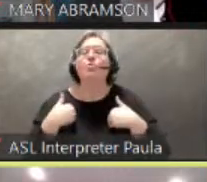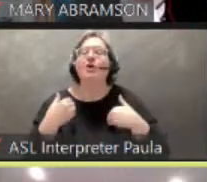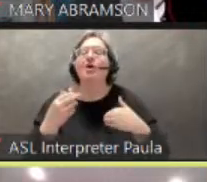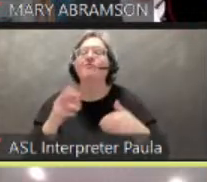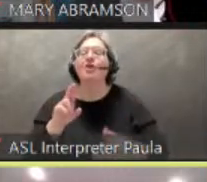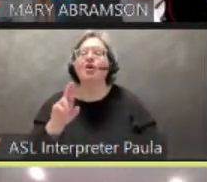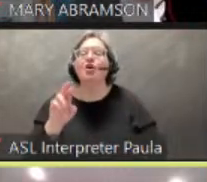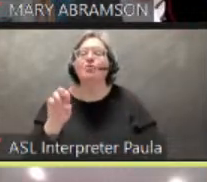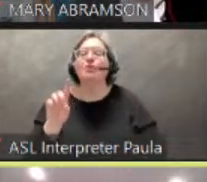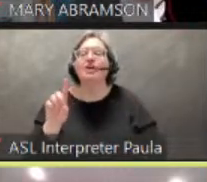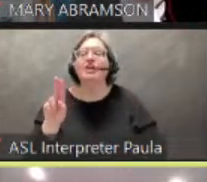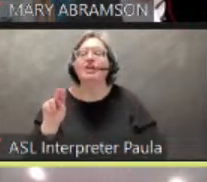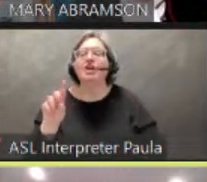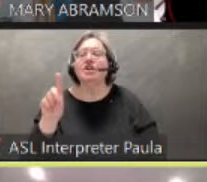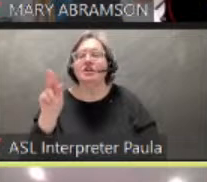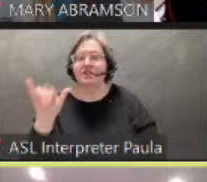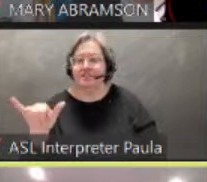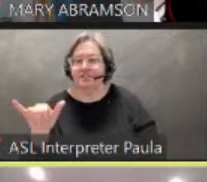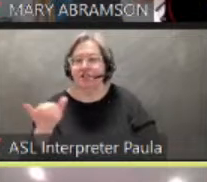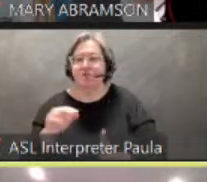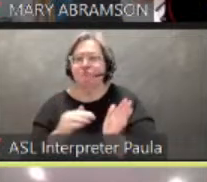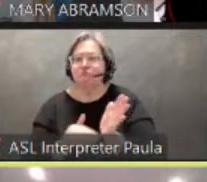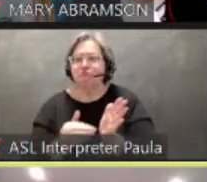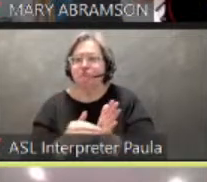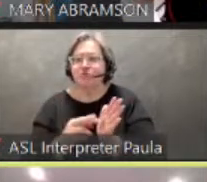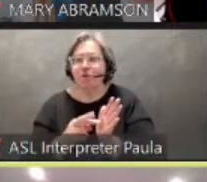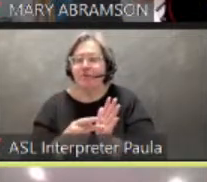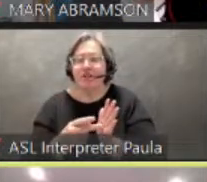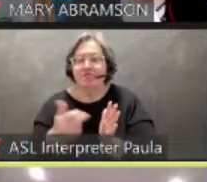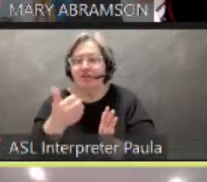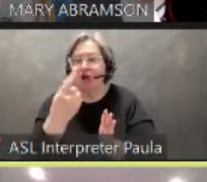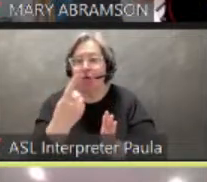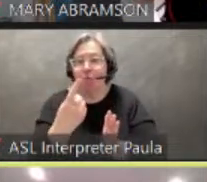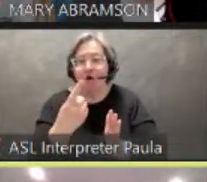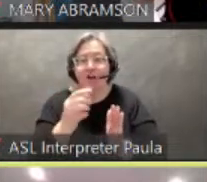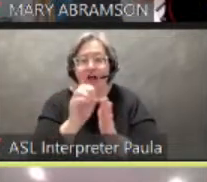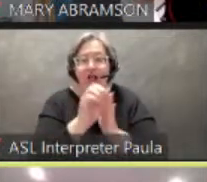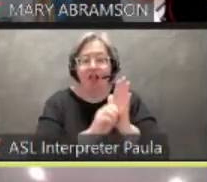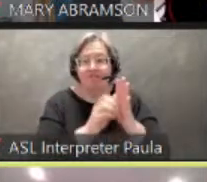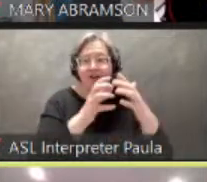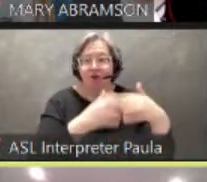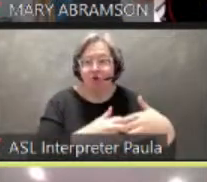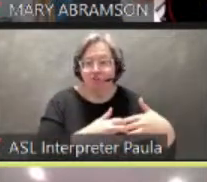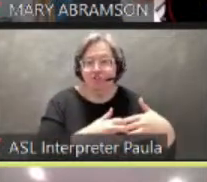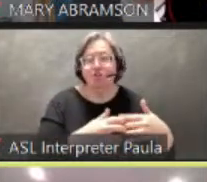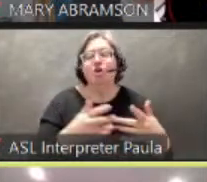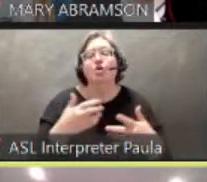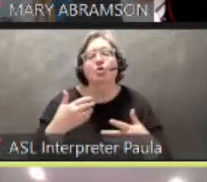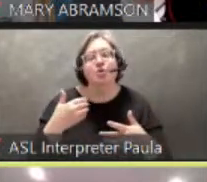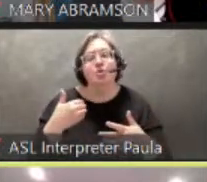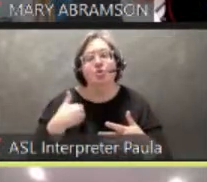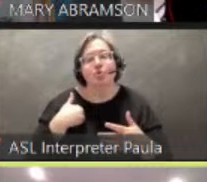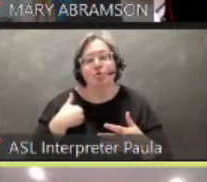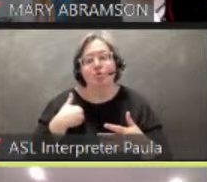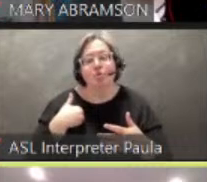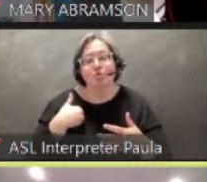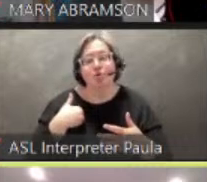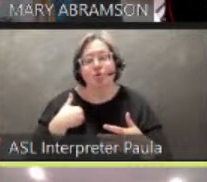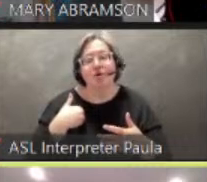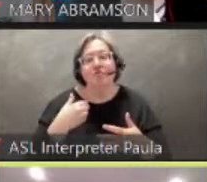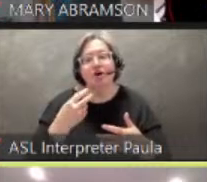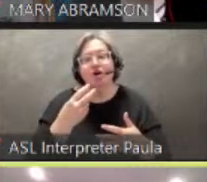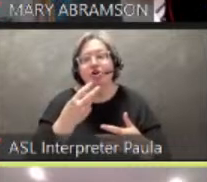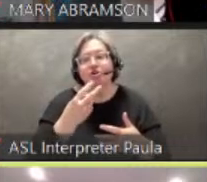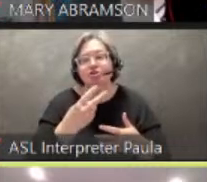that if any one elevator goes out, there is either a 2 or 3